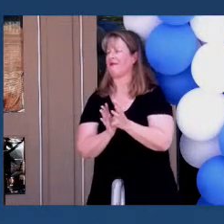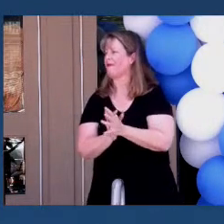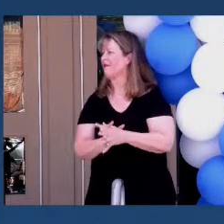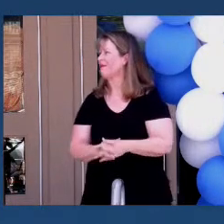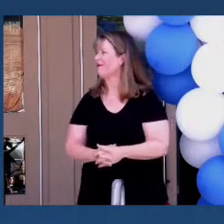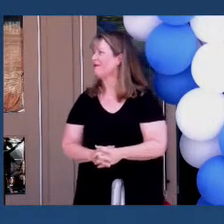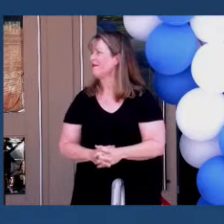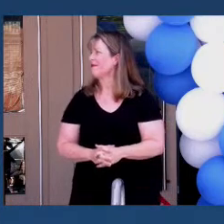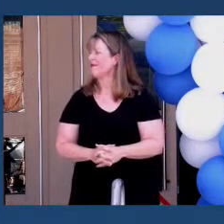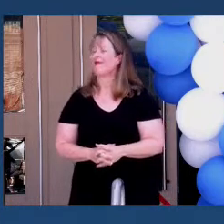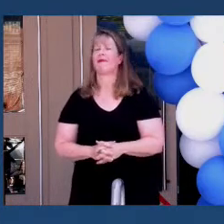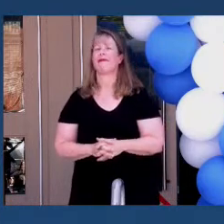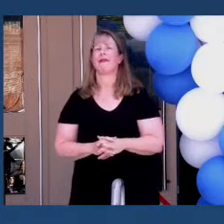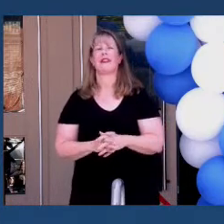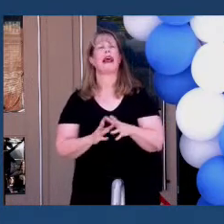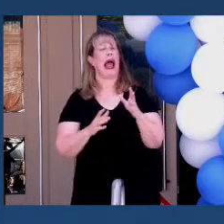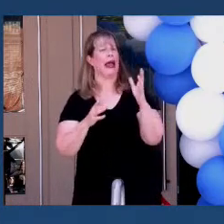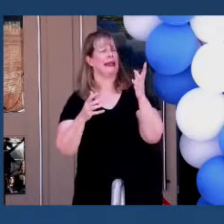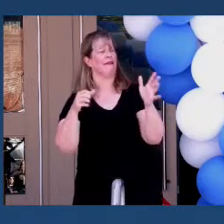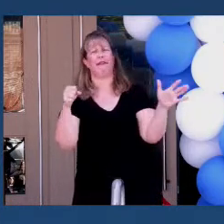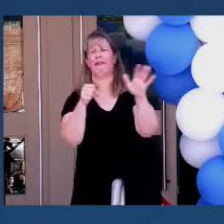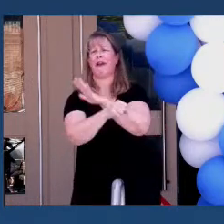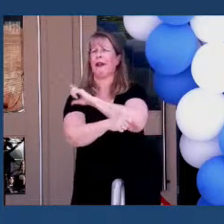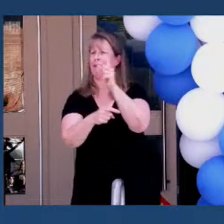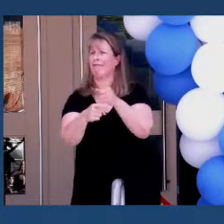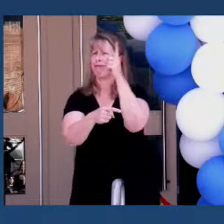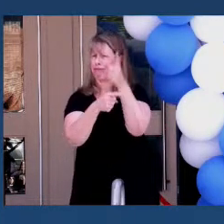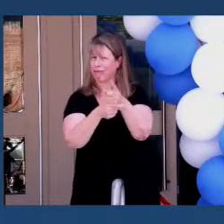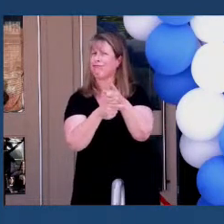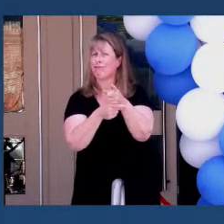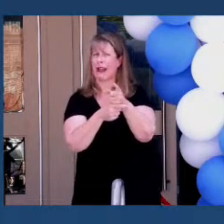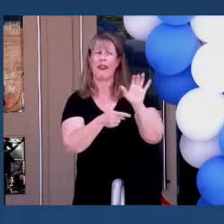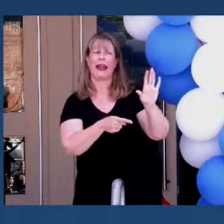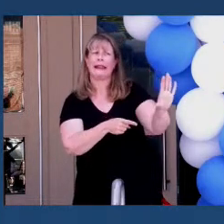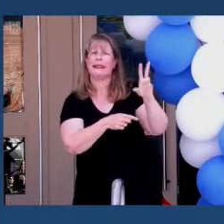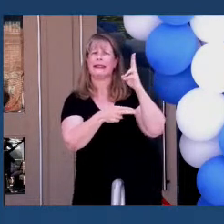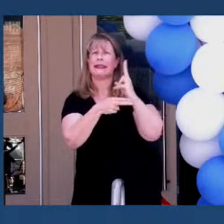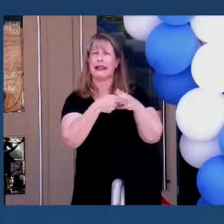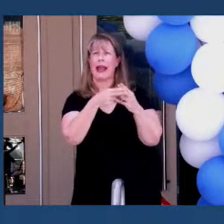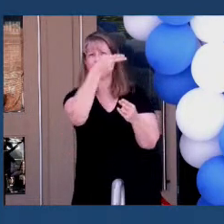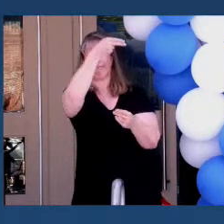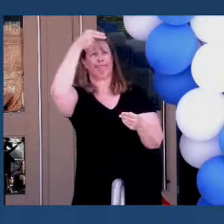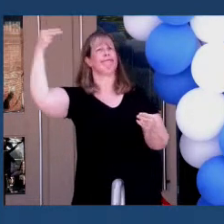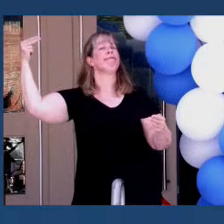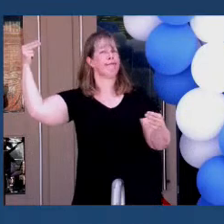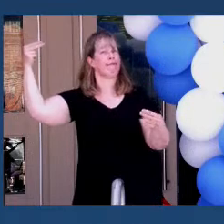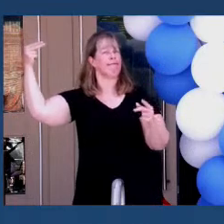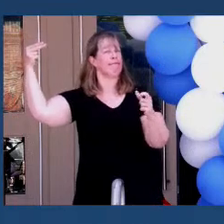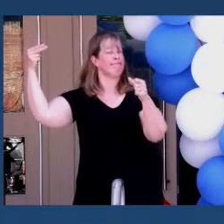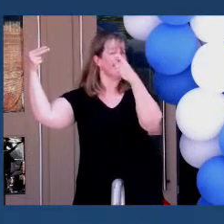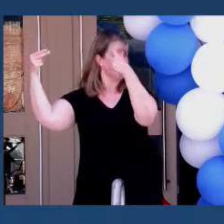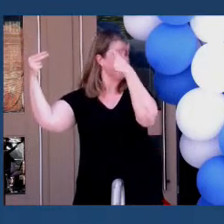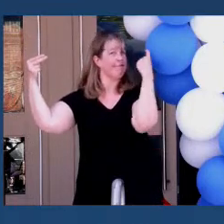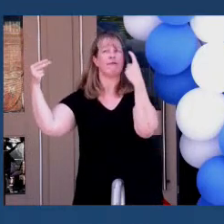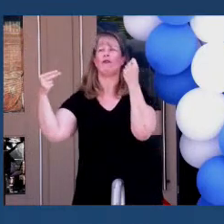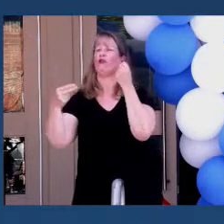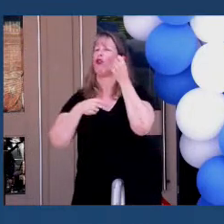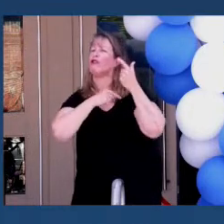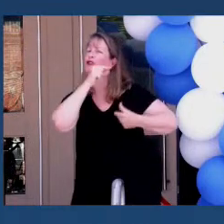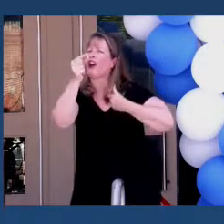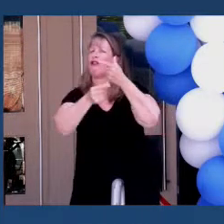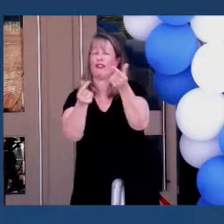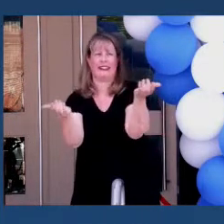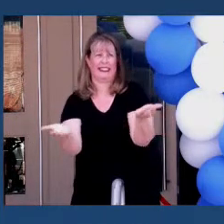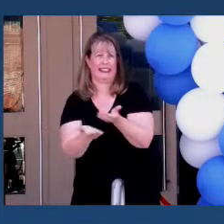And it is completely fitting and righteous that his name should be remembered for generations